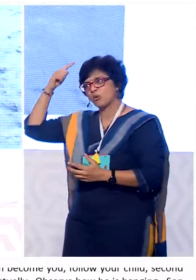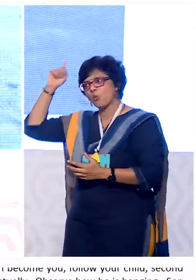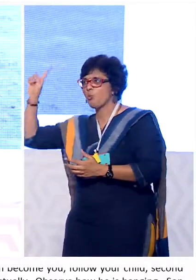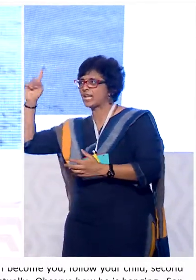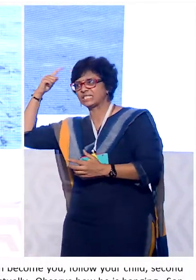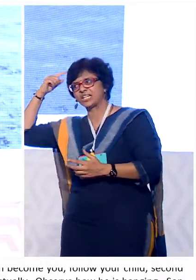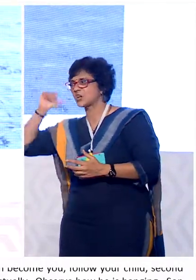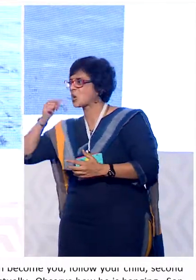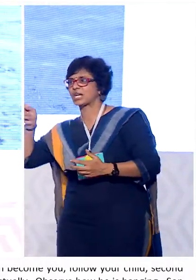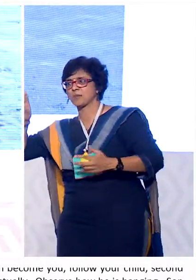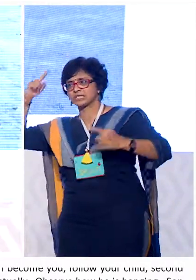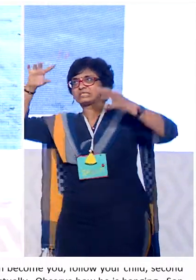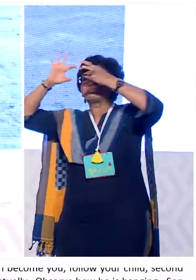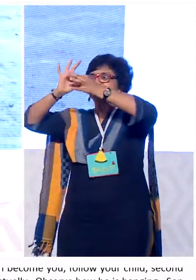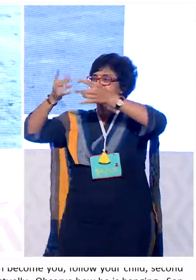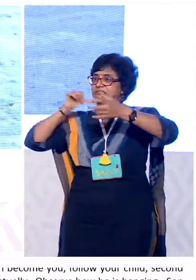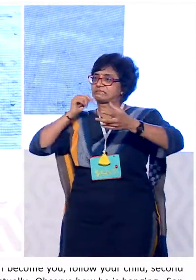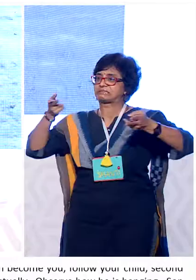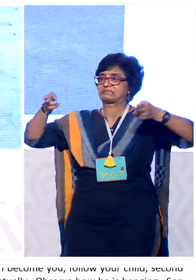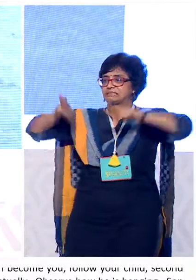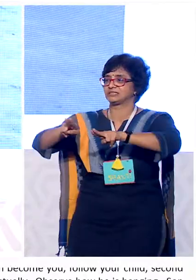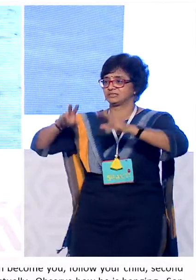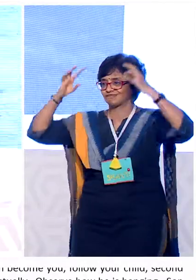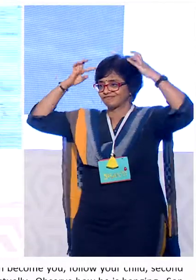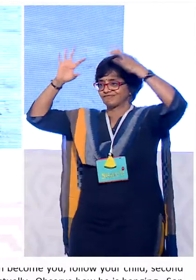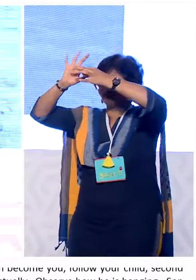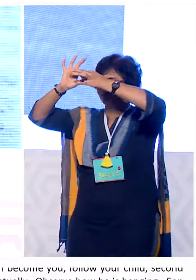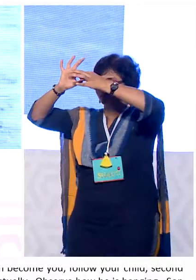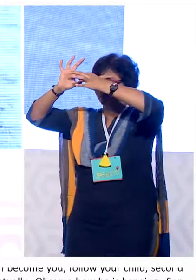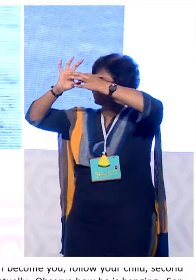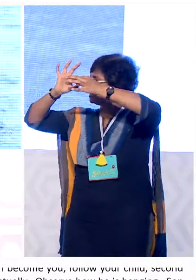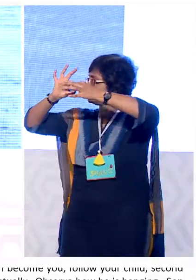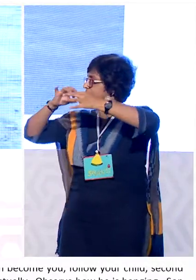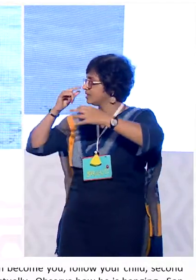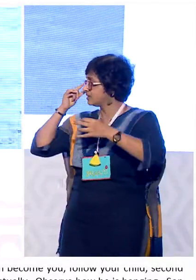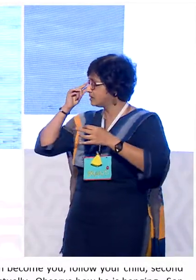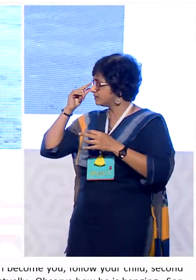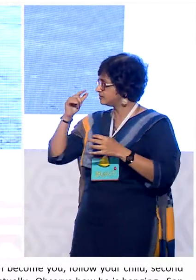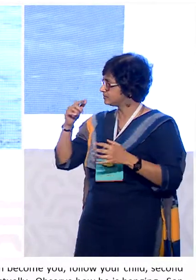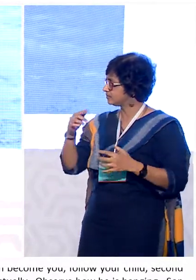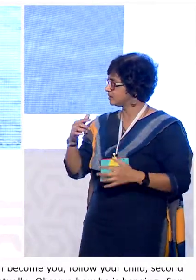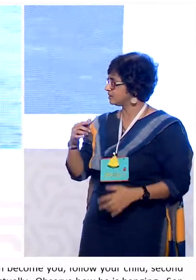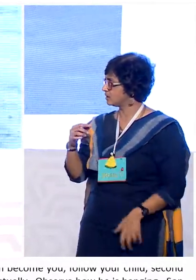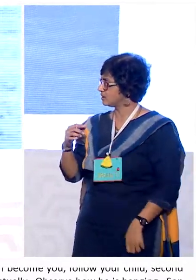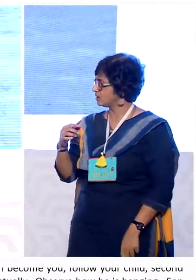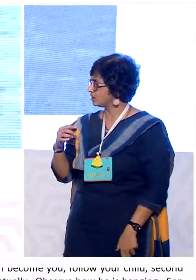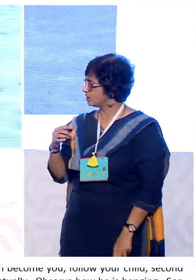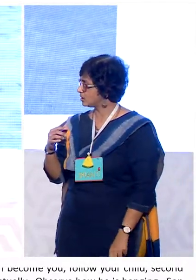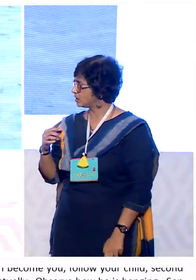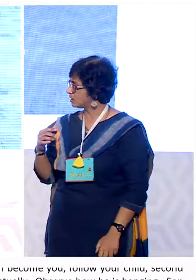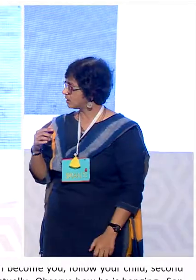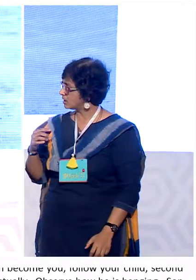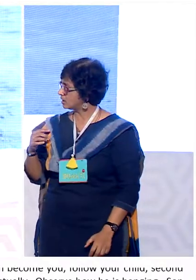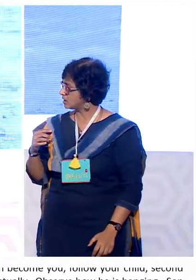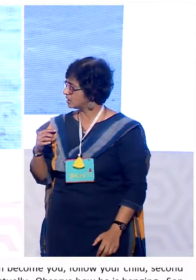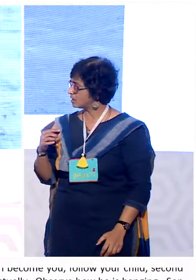been found from some autopsies. So that can explain why perhaps you might get a person with high-functioning autism who is